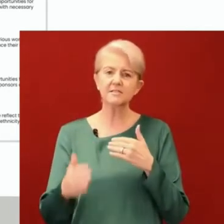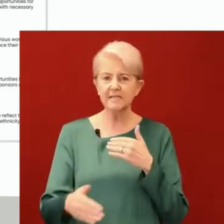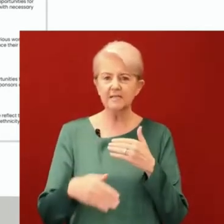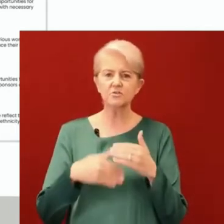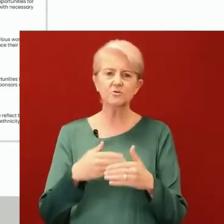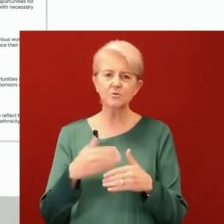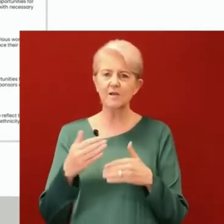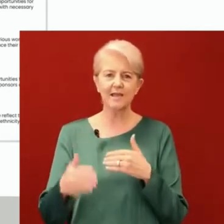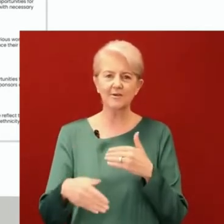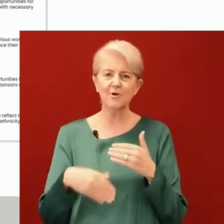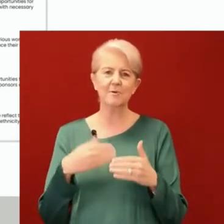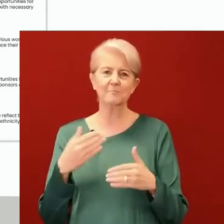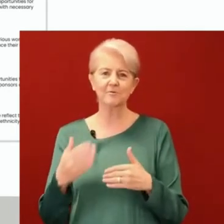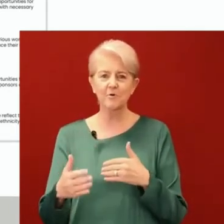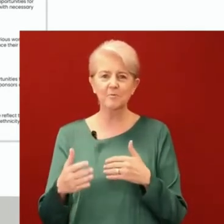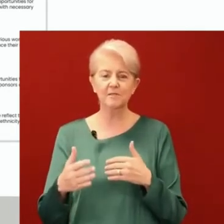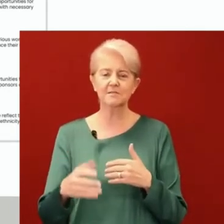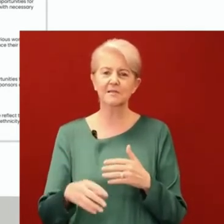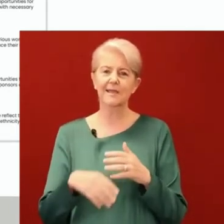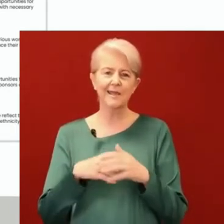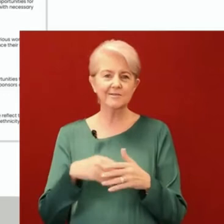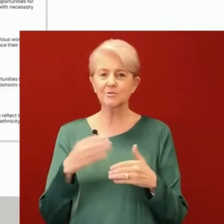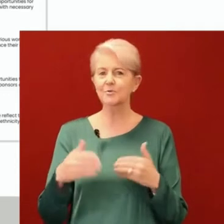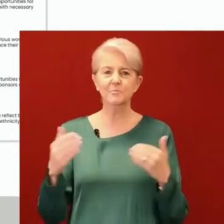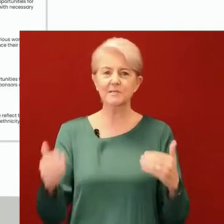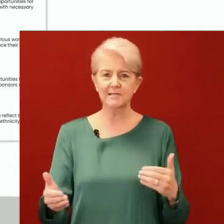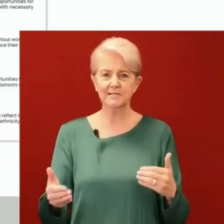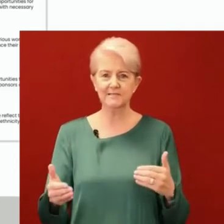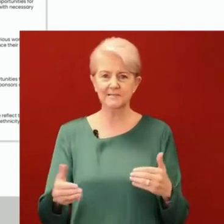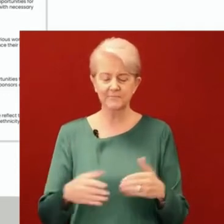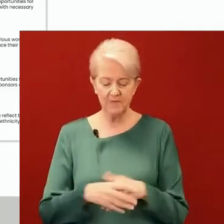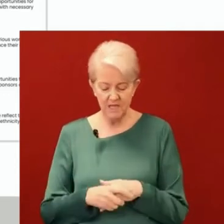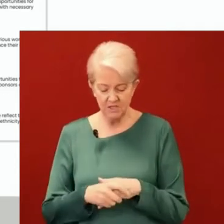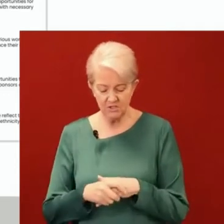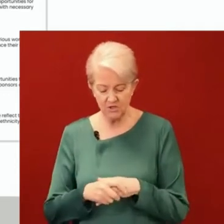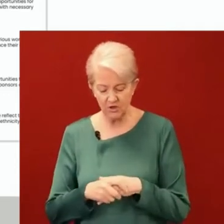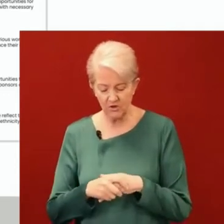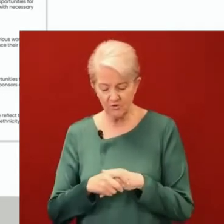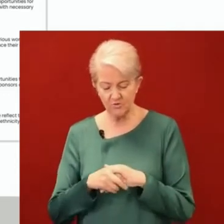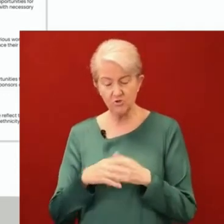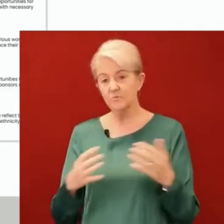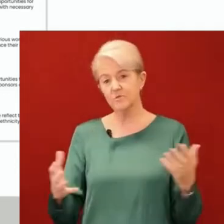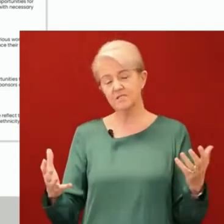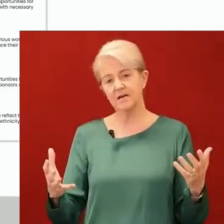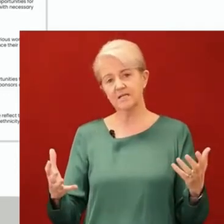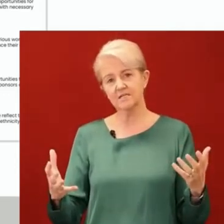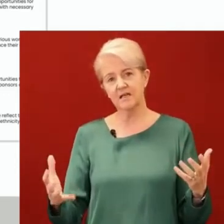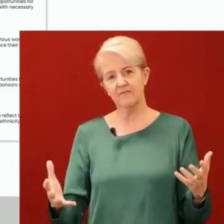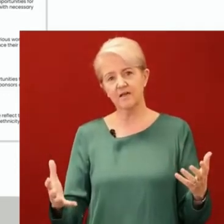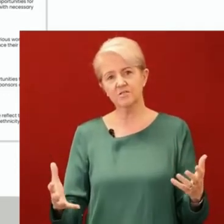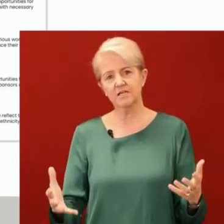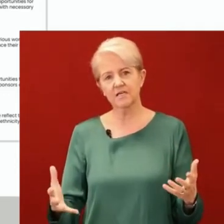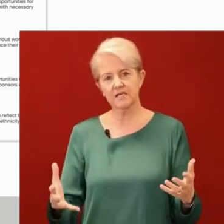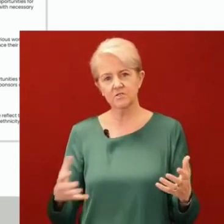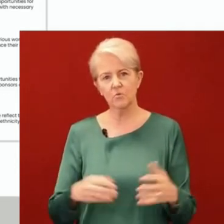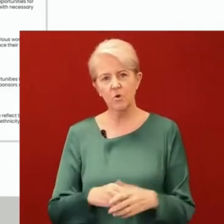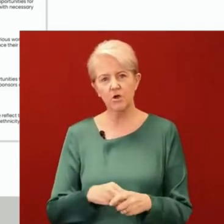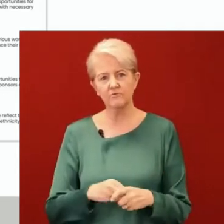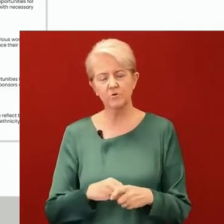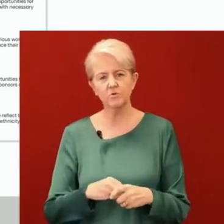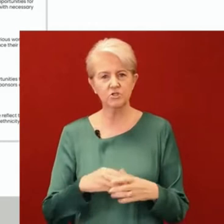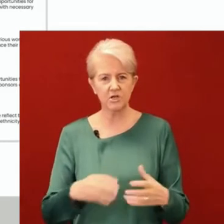because it's linked to good economic performance. It's good business. So numerous studies have actually